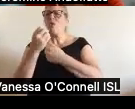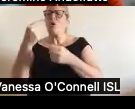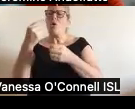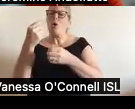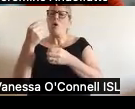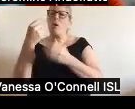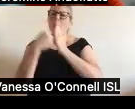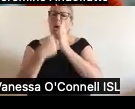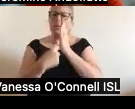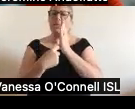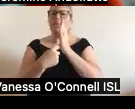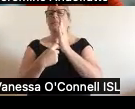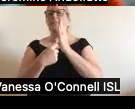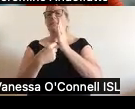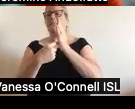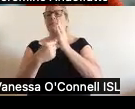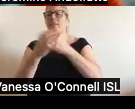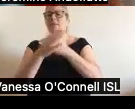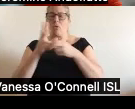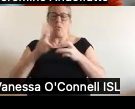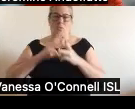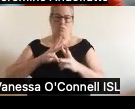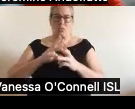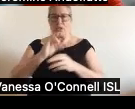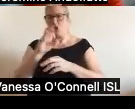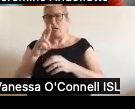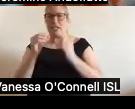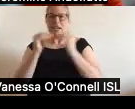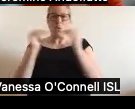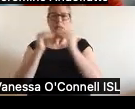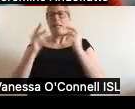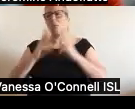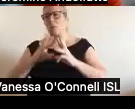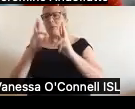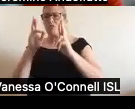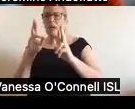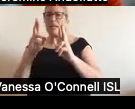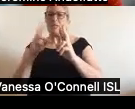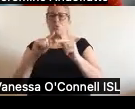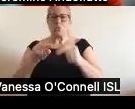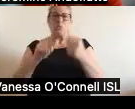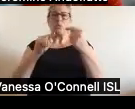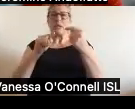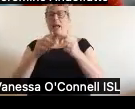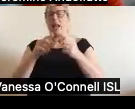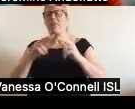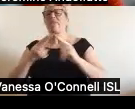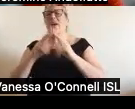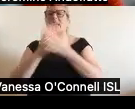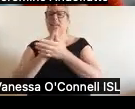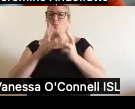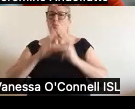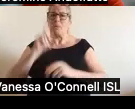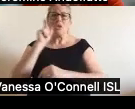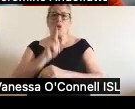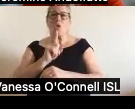gender equality and women's rights, as Rachel mentioned, to tackle violence against women and girls, to have